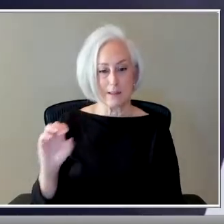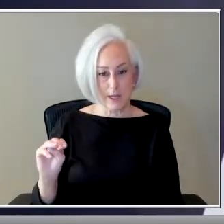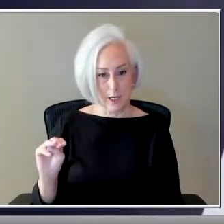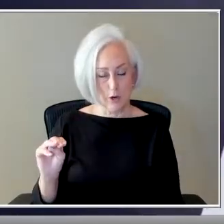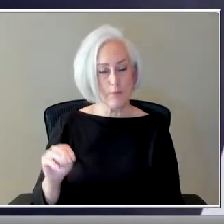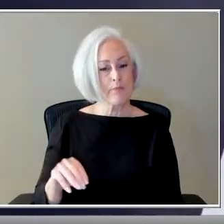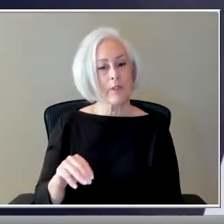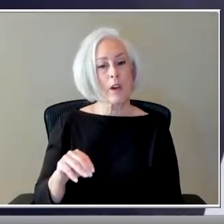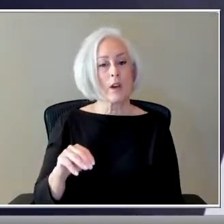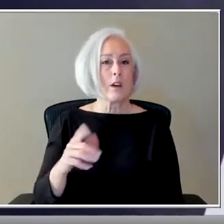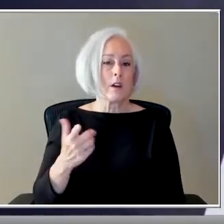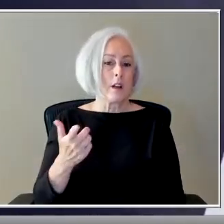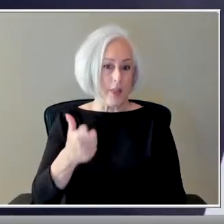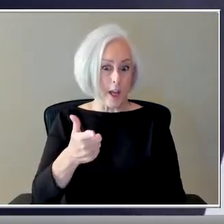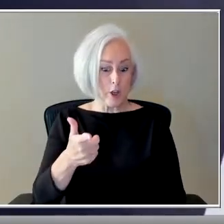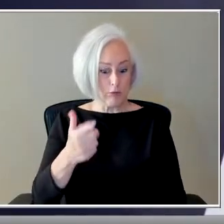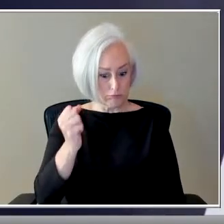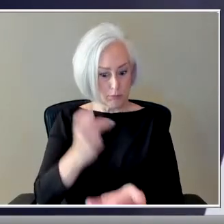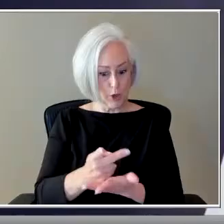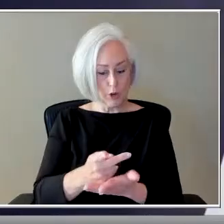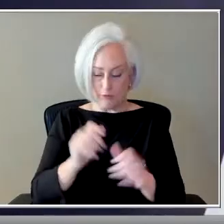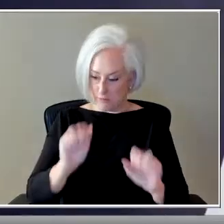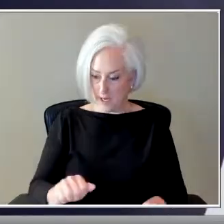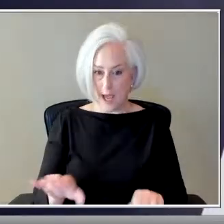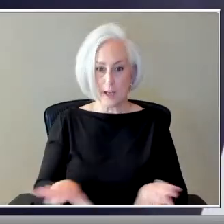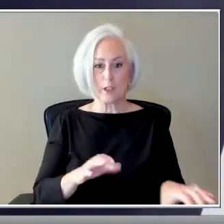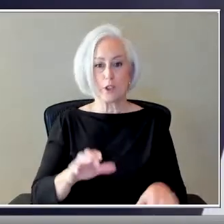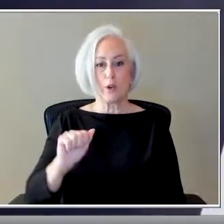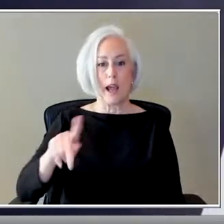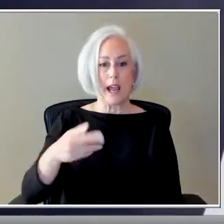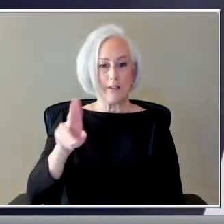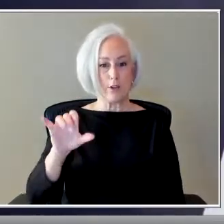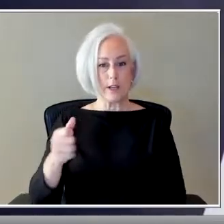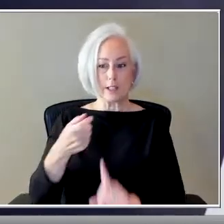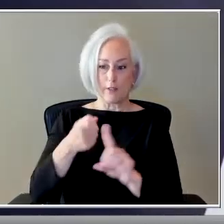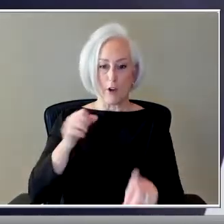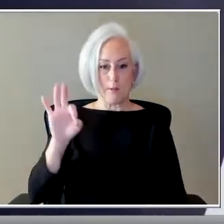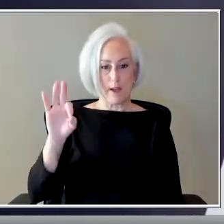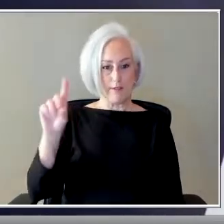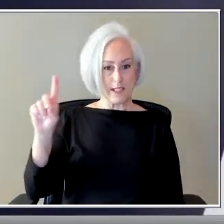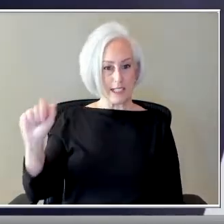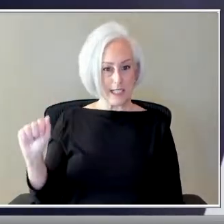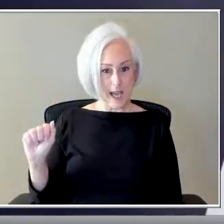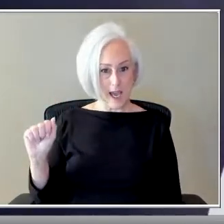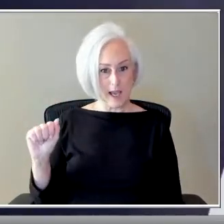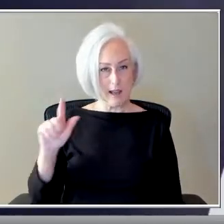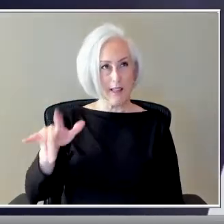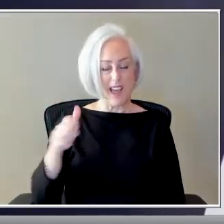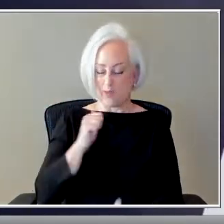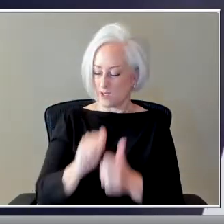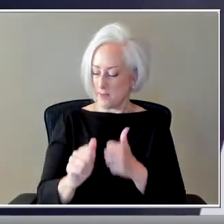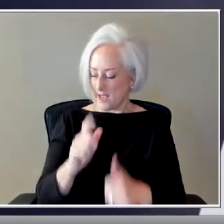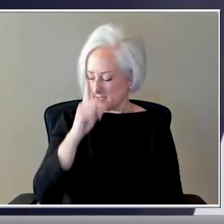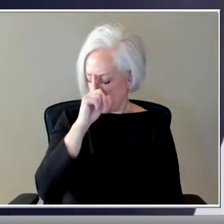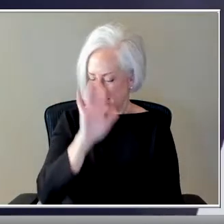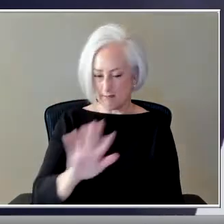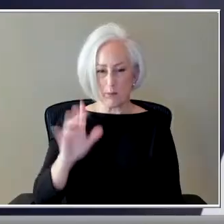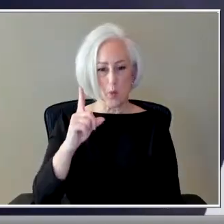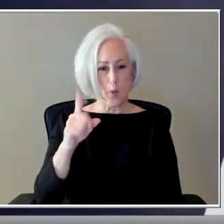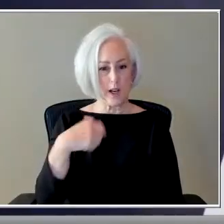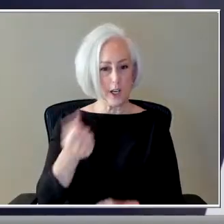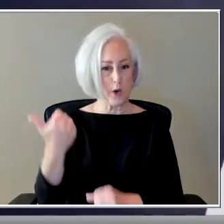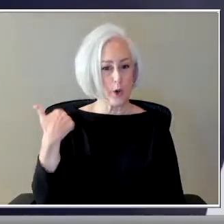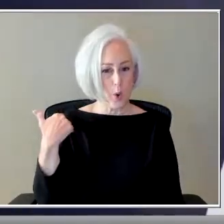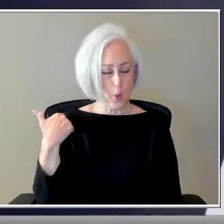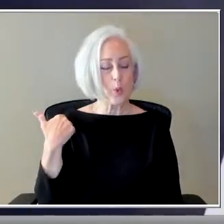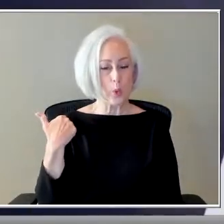you're approved for treating with apheresis. Okay. By the FDA, that was passed a year or so ago, and insurance and all